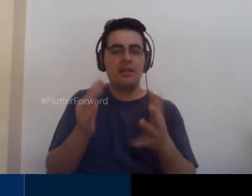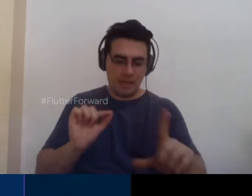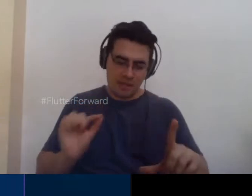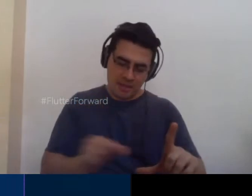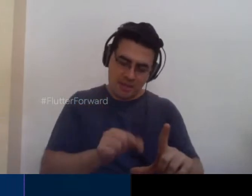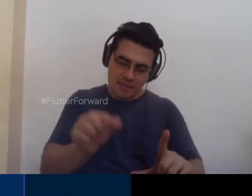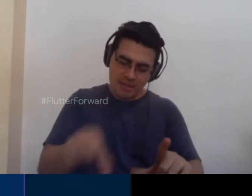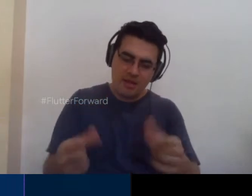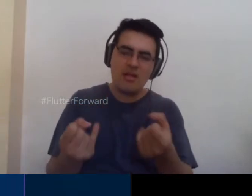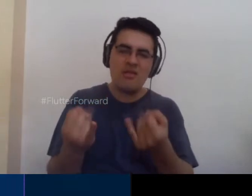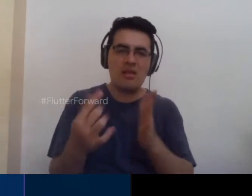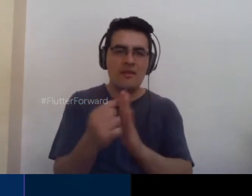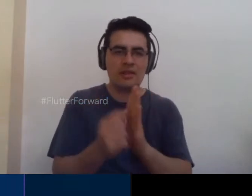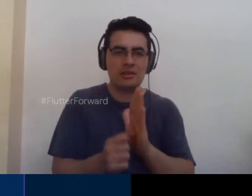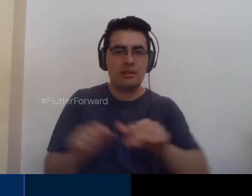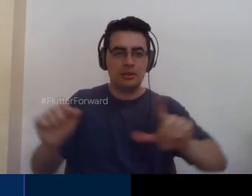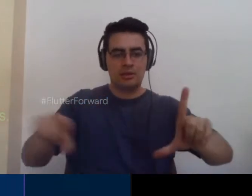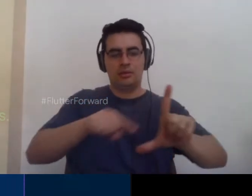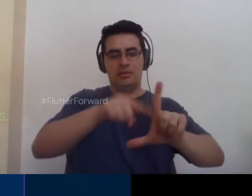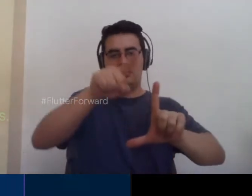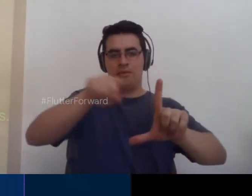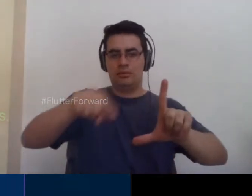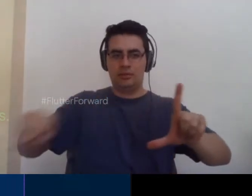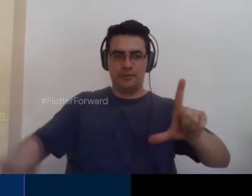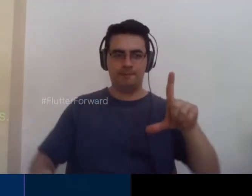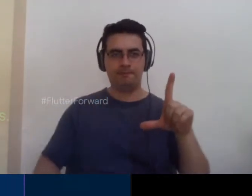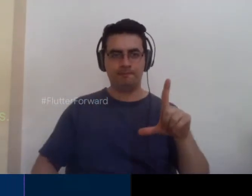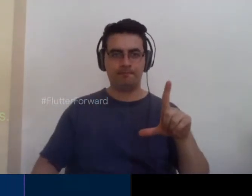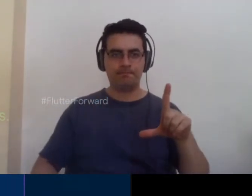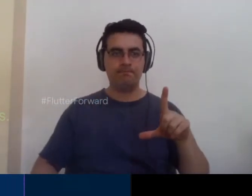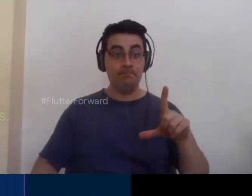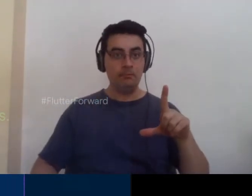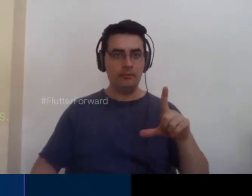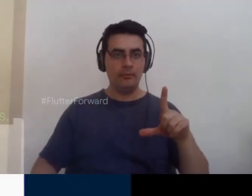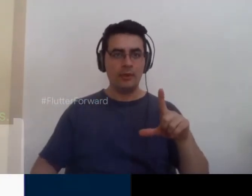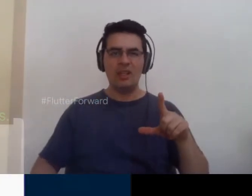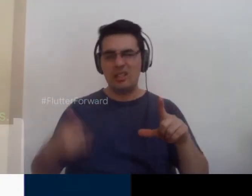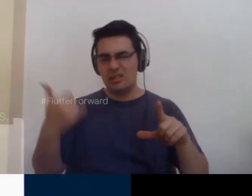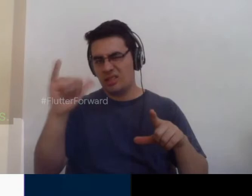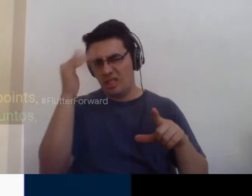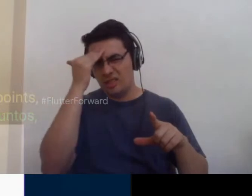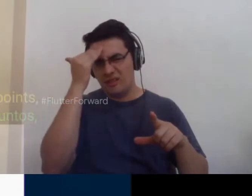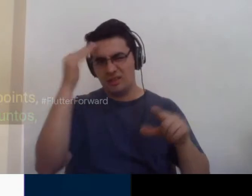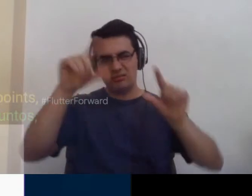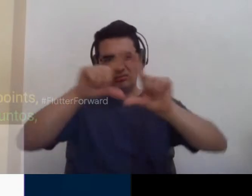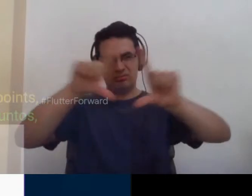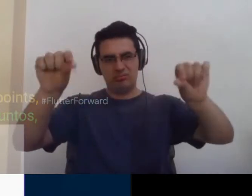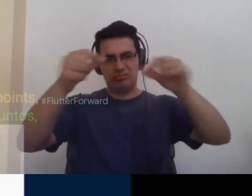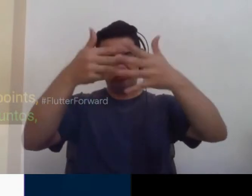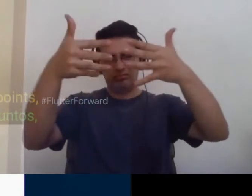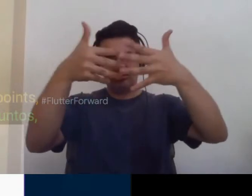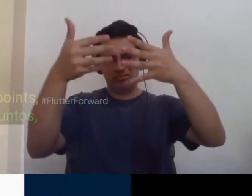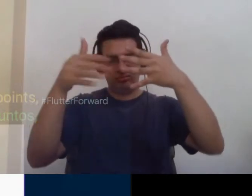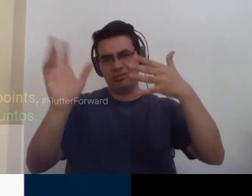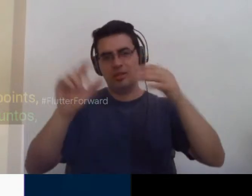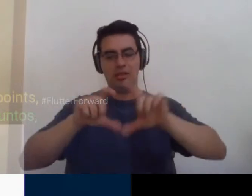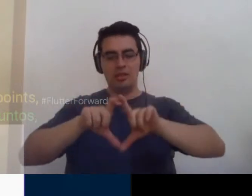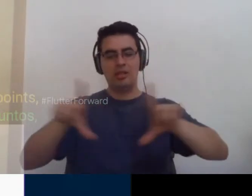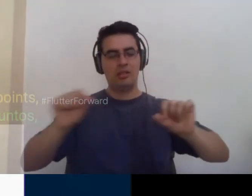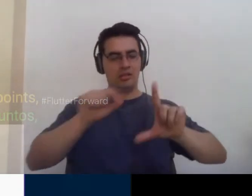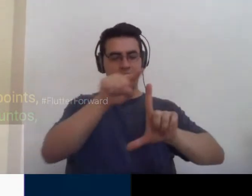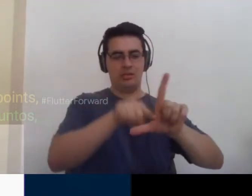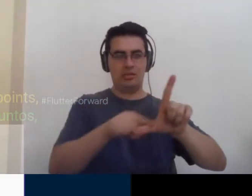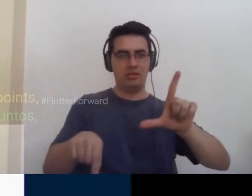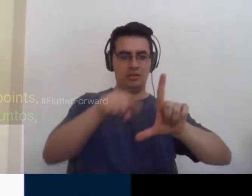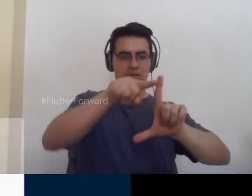We already know about the text widget, so let's focus on that line chart. We want to be able to draw a line between